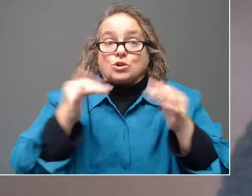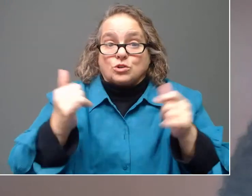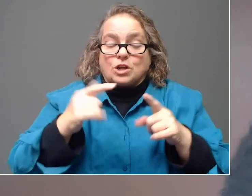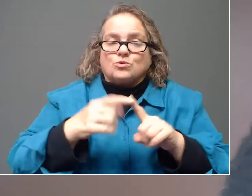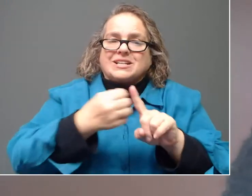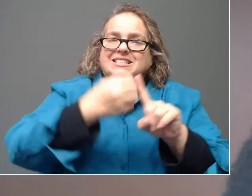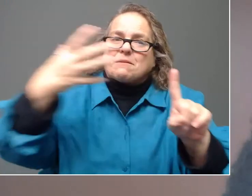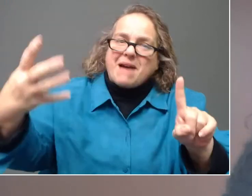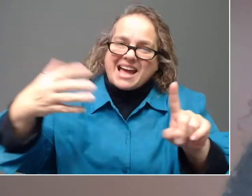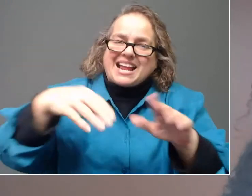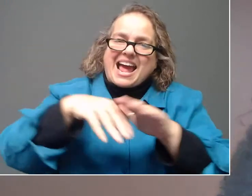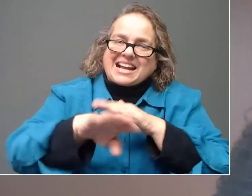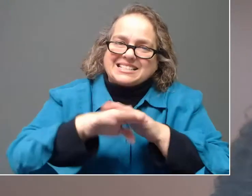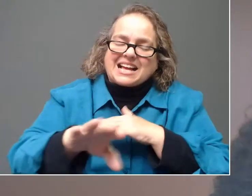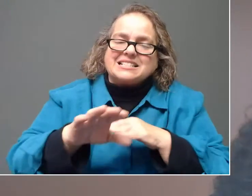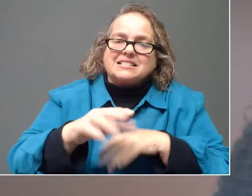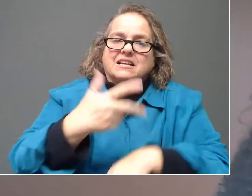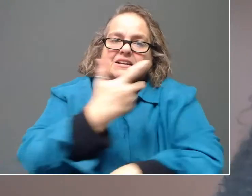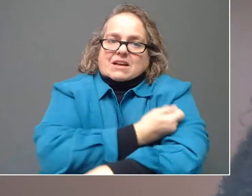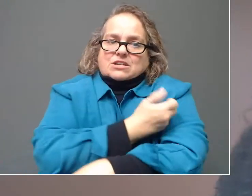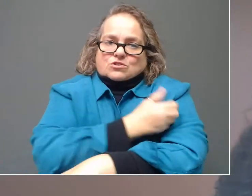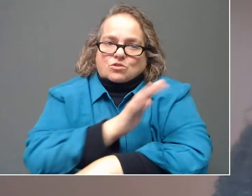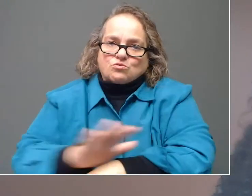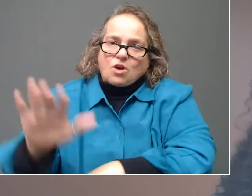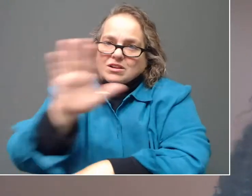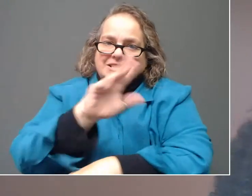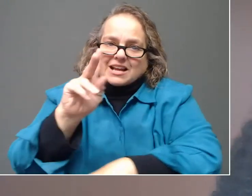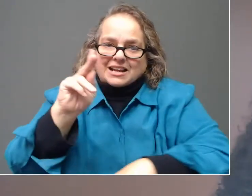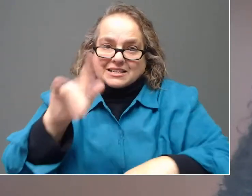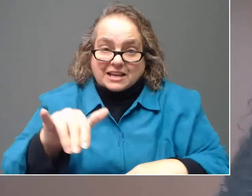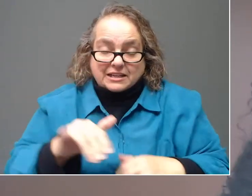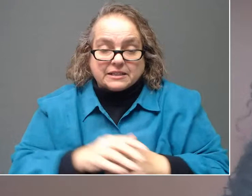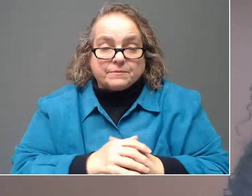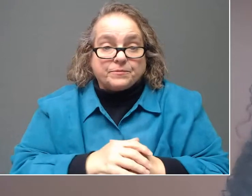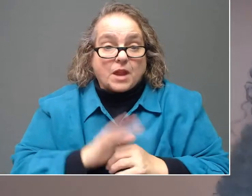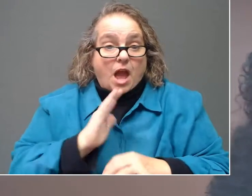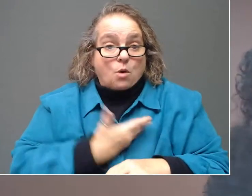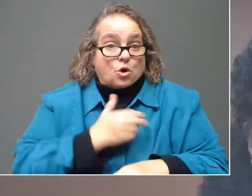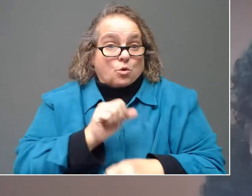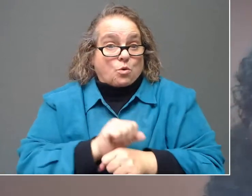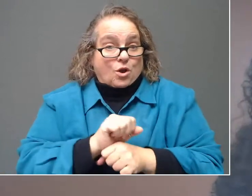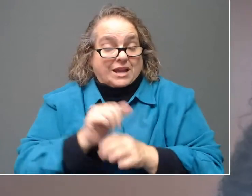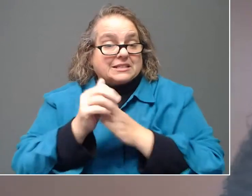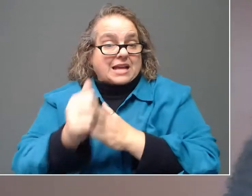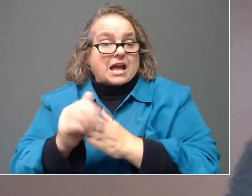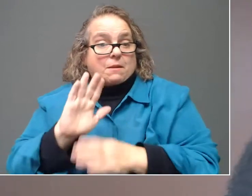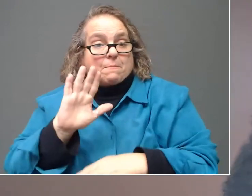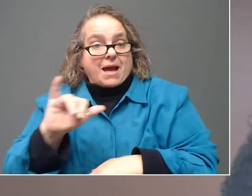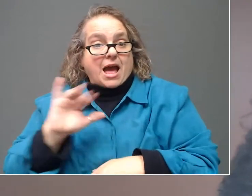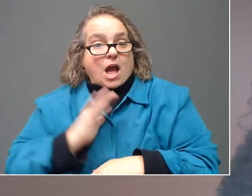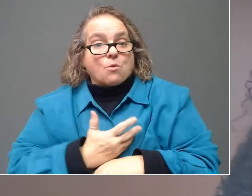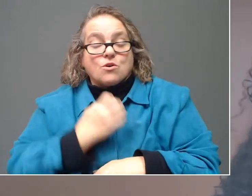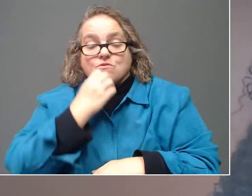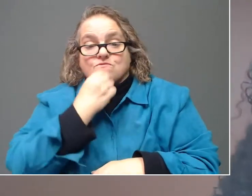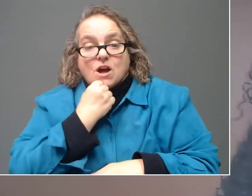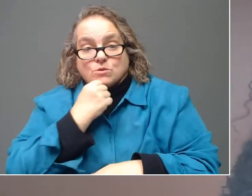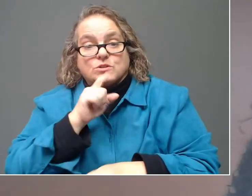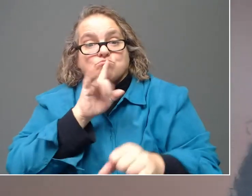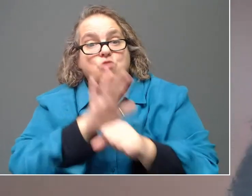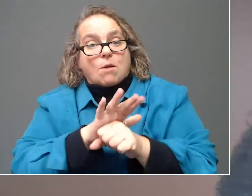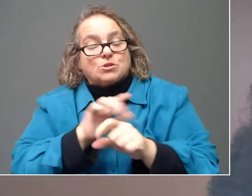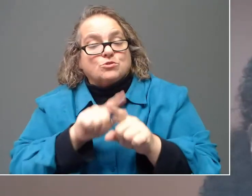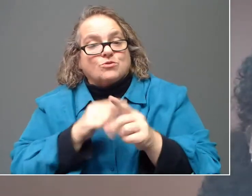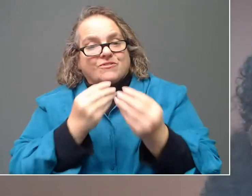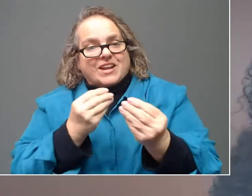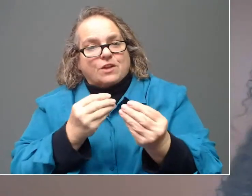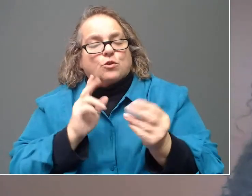across the Commonwealth. This work, like all the work we do, is guided by our values and our promise to feed the human spirit. So I am excited, as